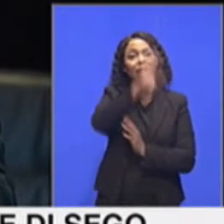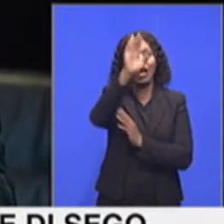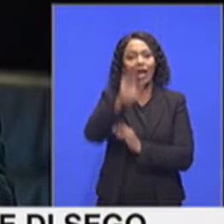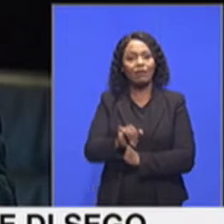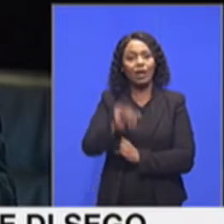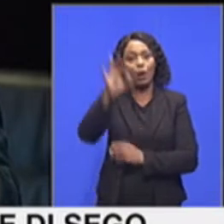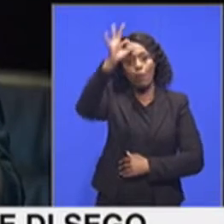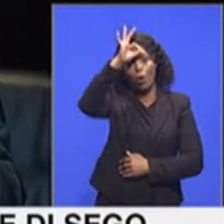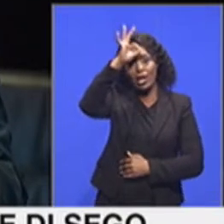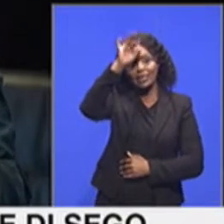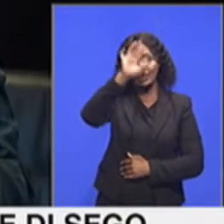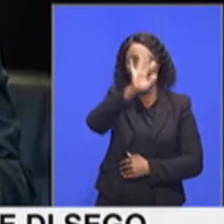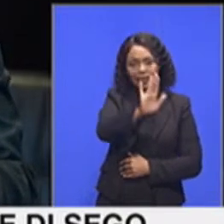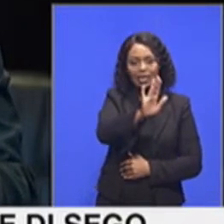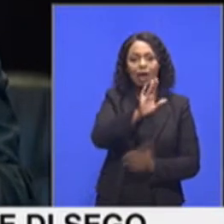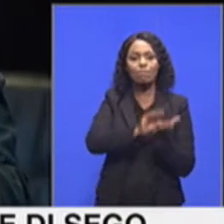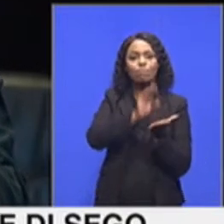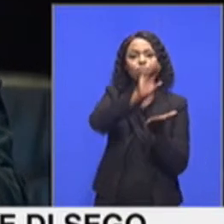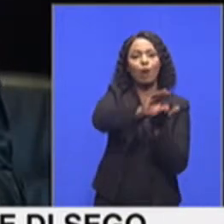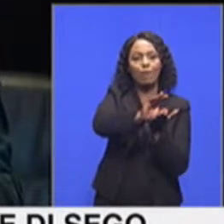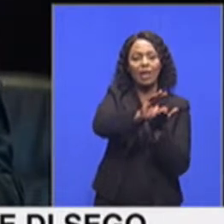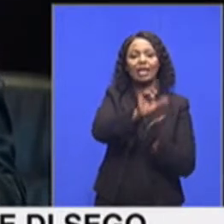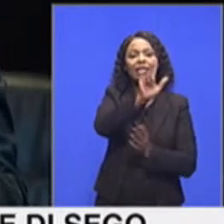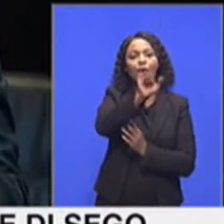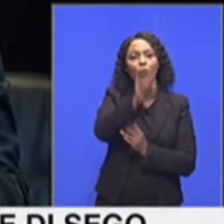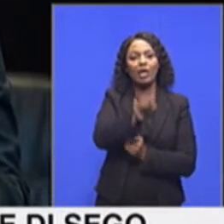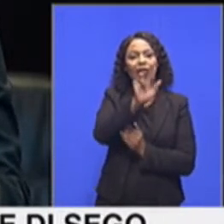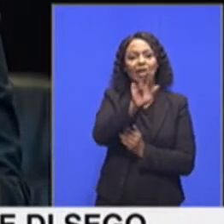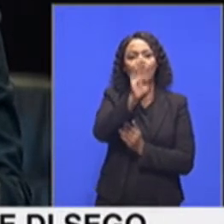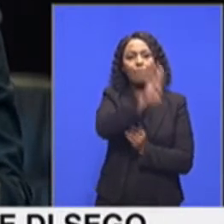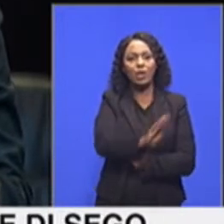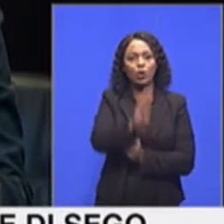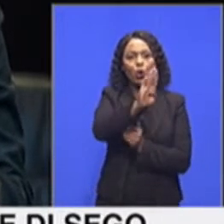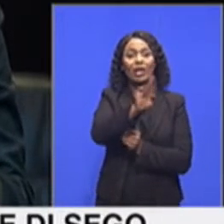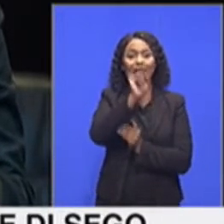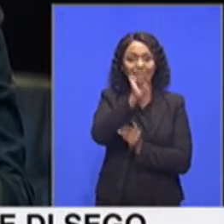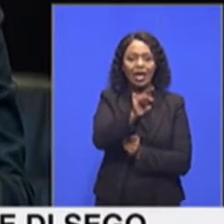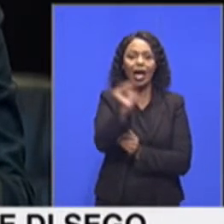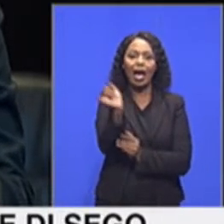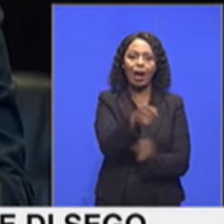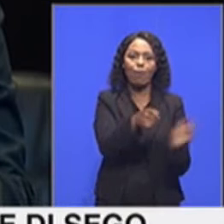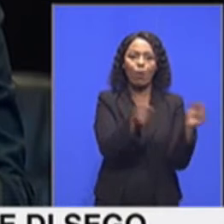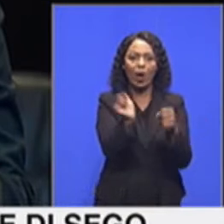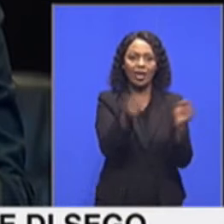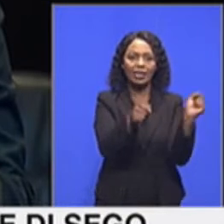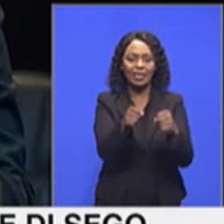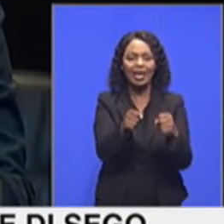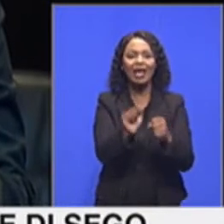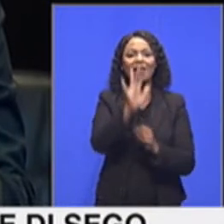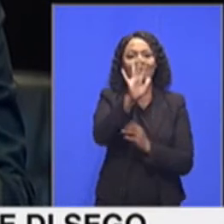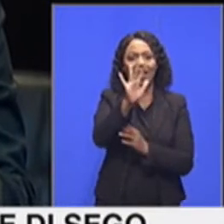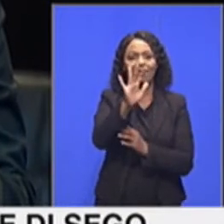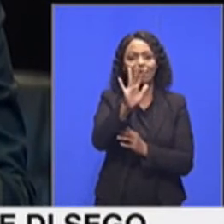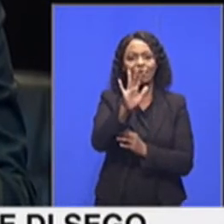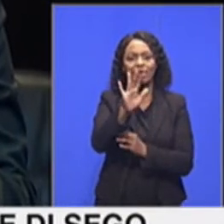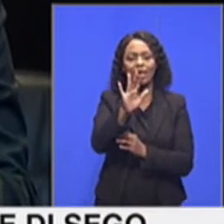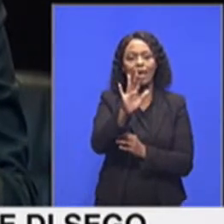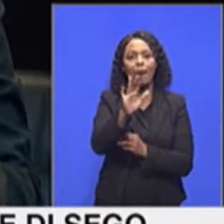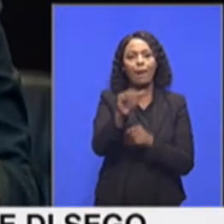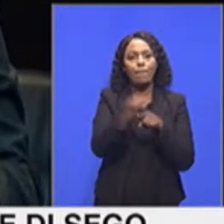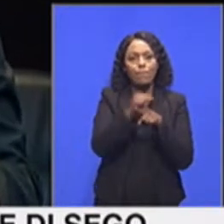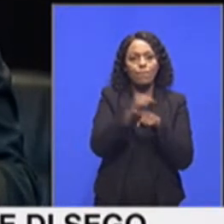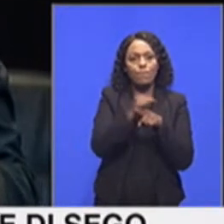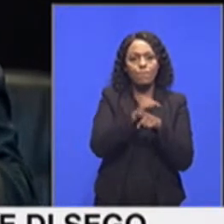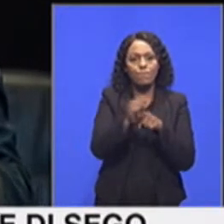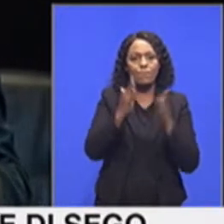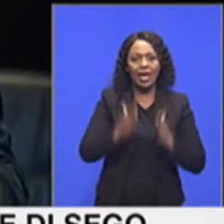Service is allocated 7.8 billion to appoint 5 police trainees per year over